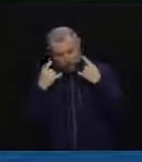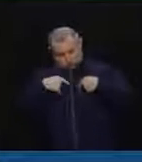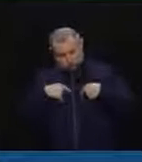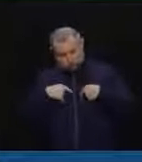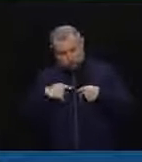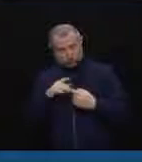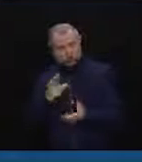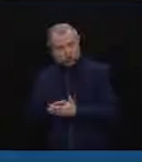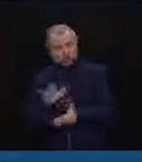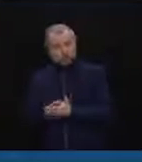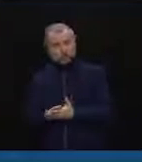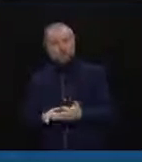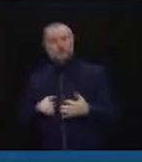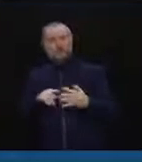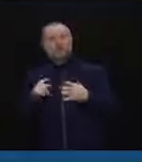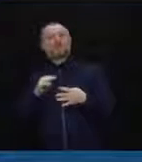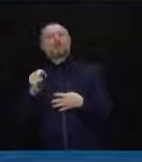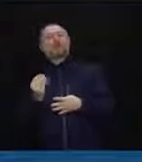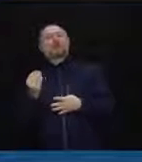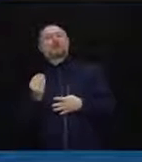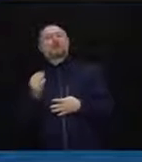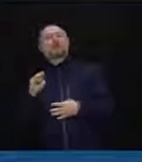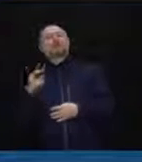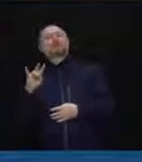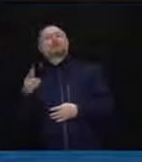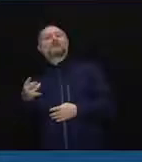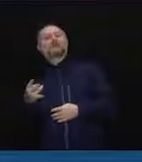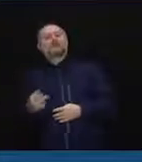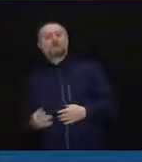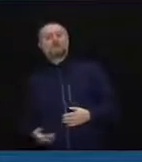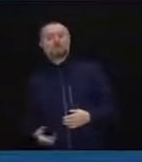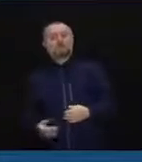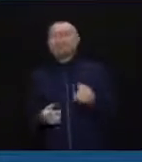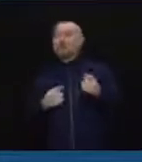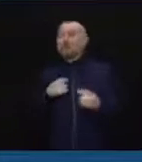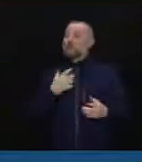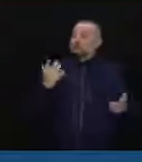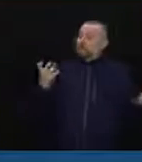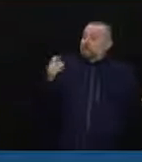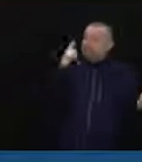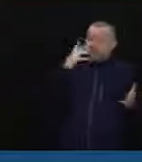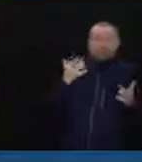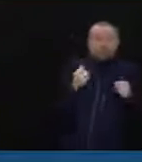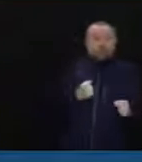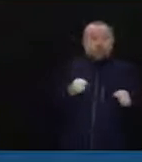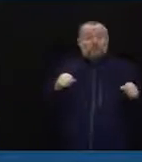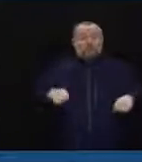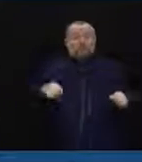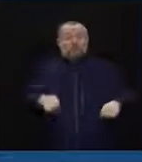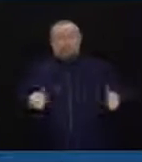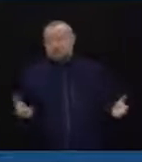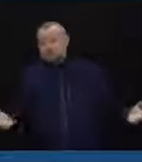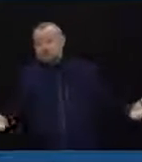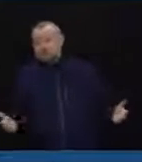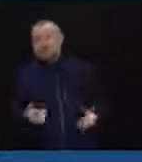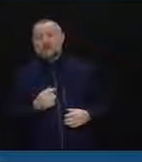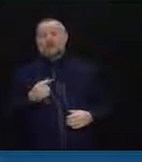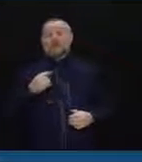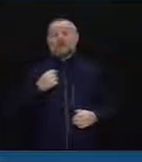7th? That is a very strong possibility, but I will factor all the